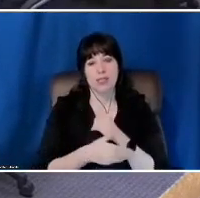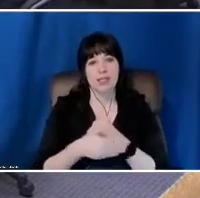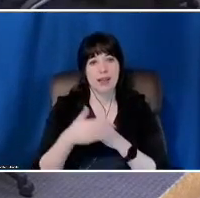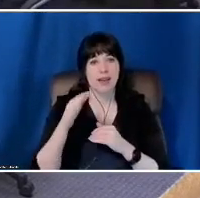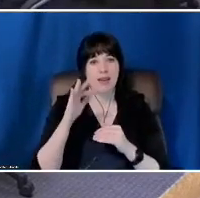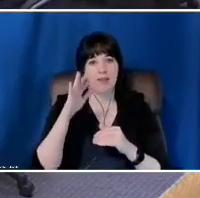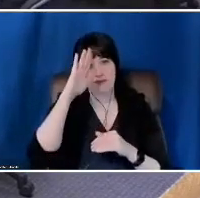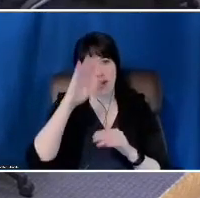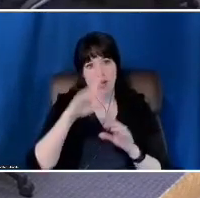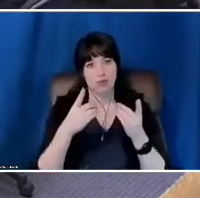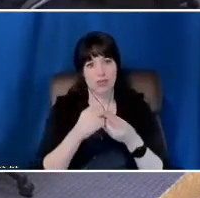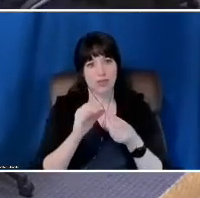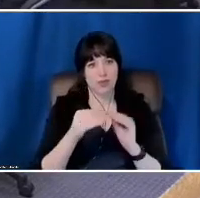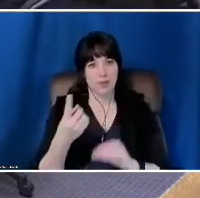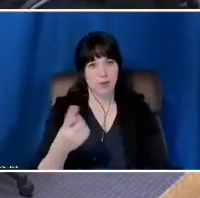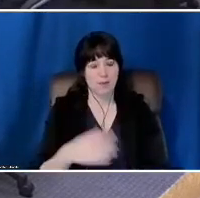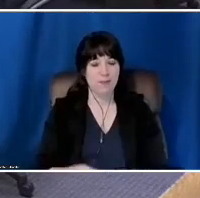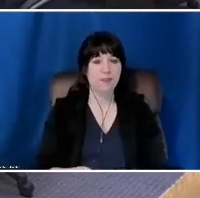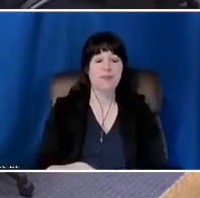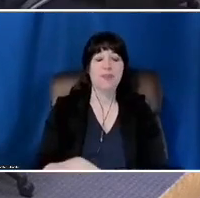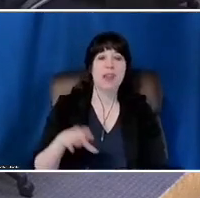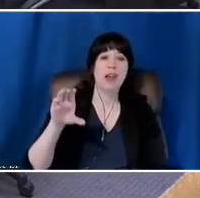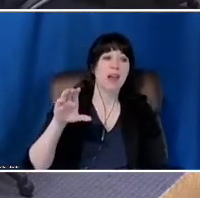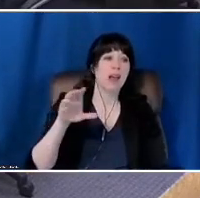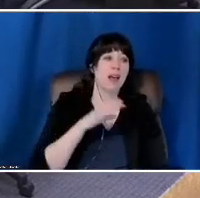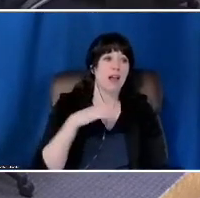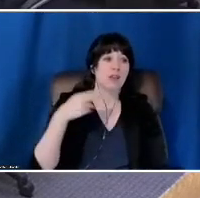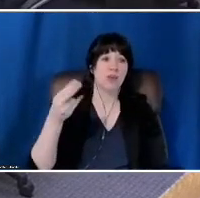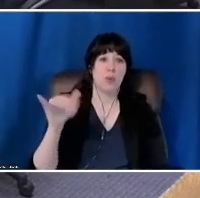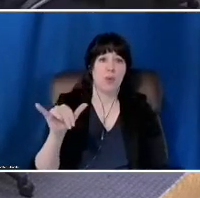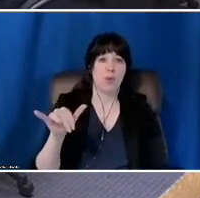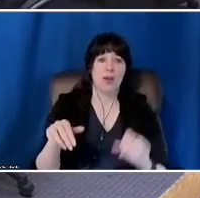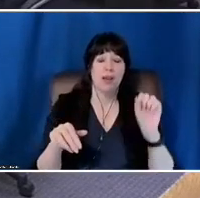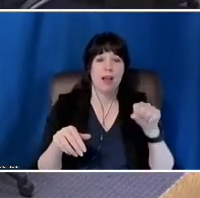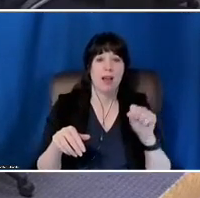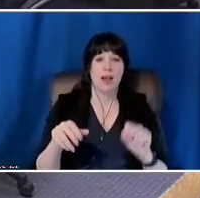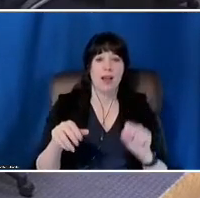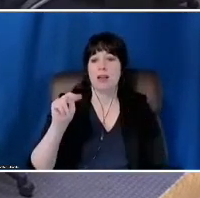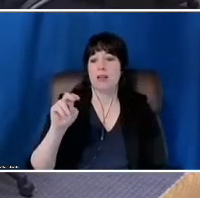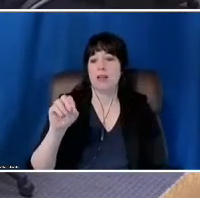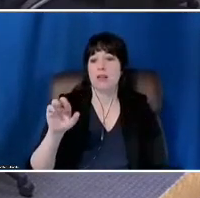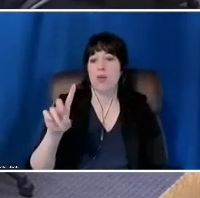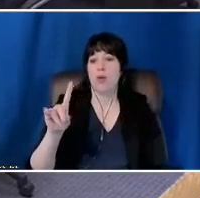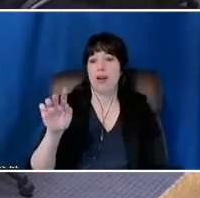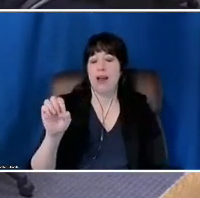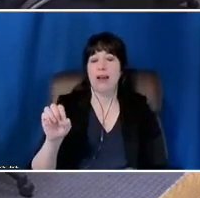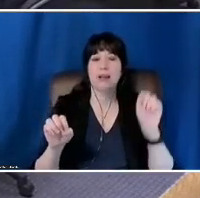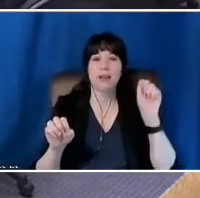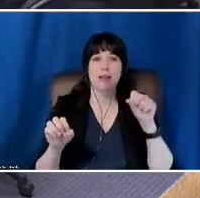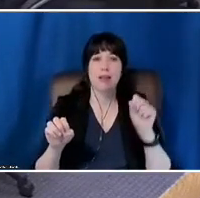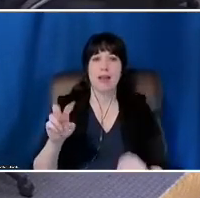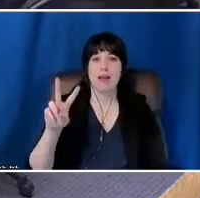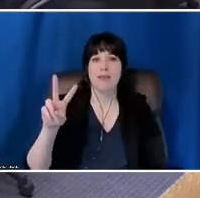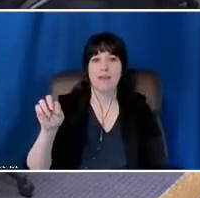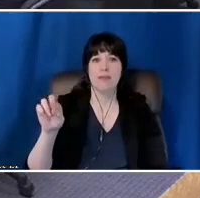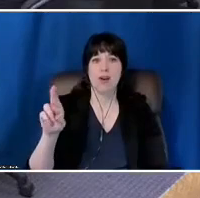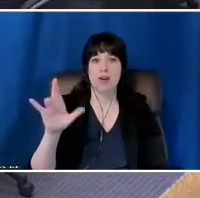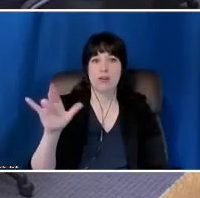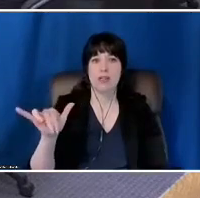Hoy. Aye. Councillor Nordyke. Aye. Councillor Varney.